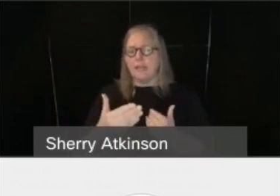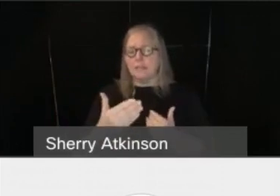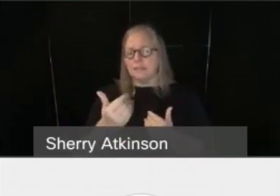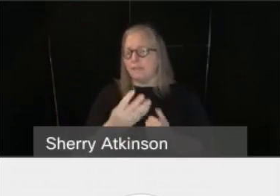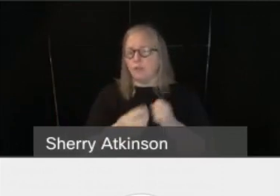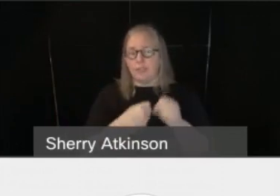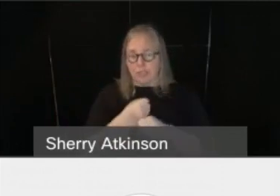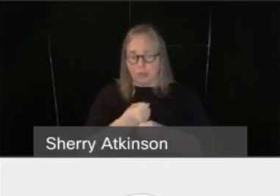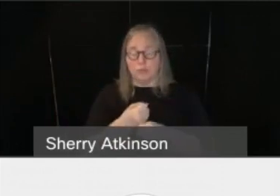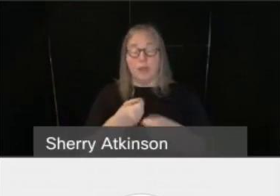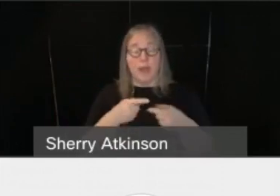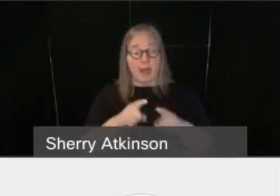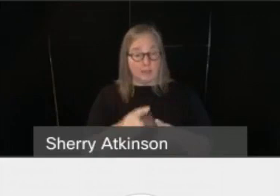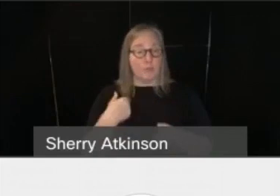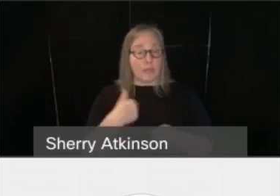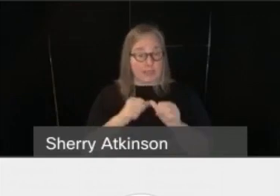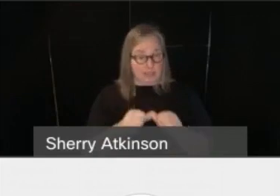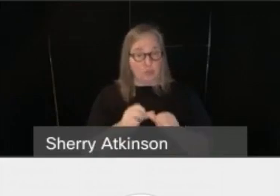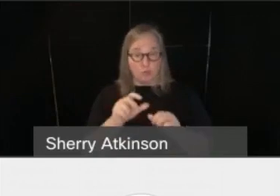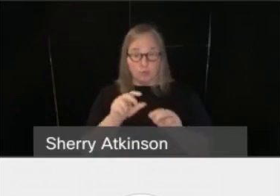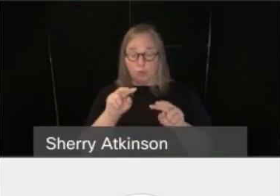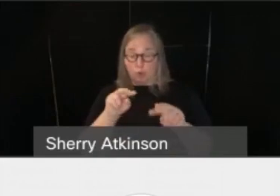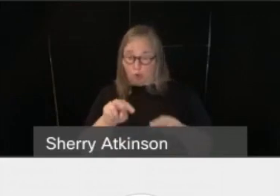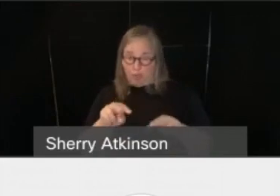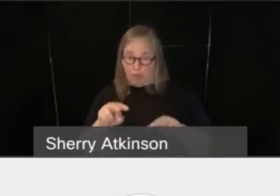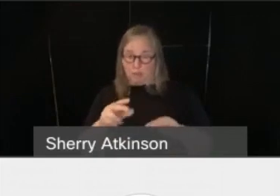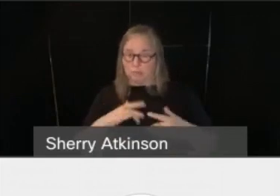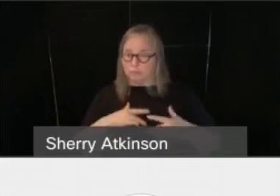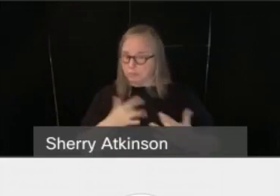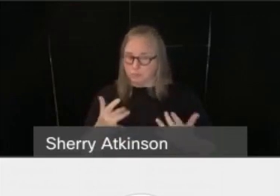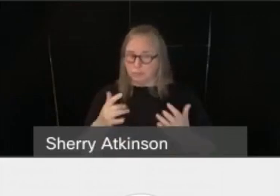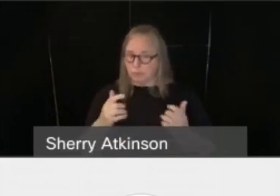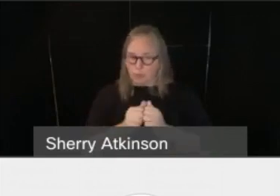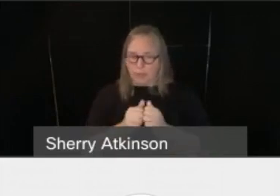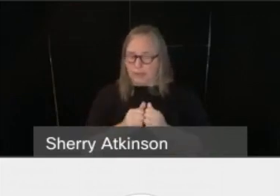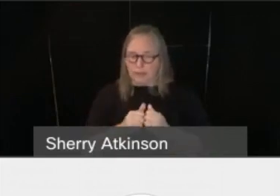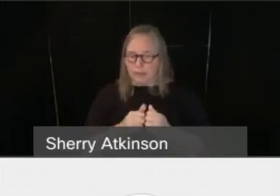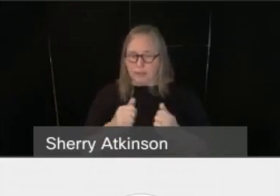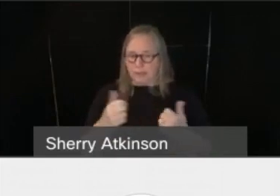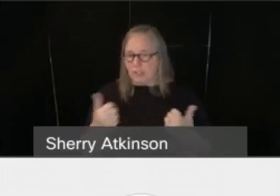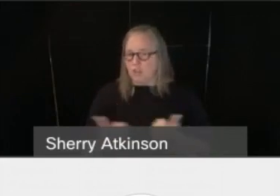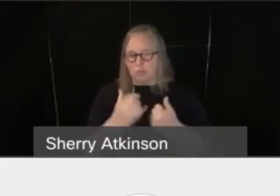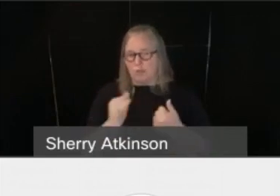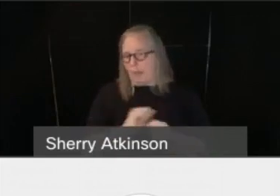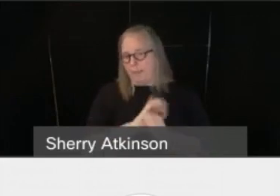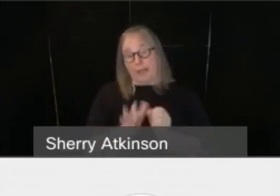as we continue to look at where we are with the challenges of the pandemic.